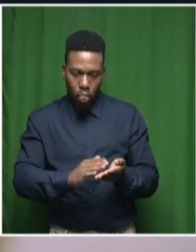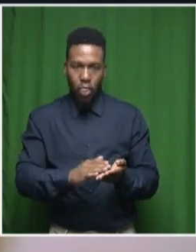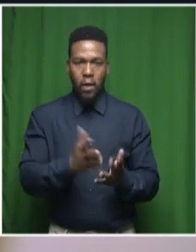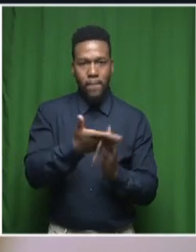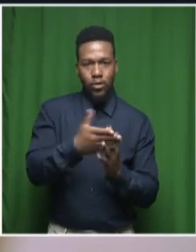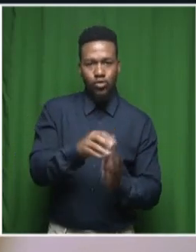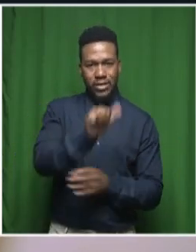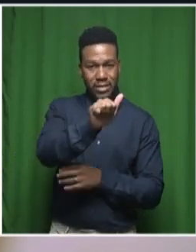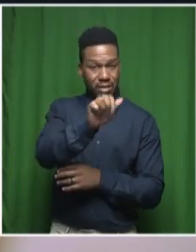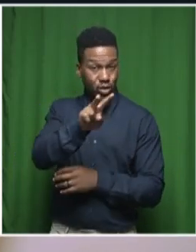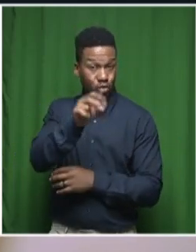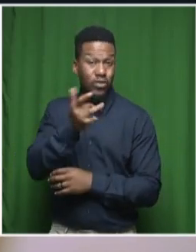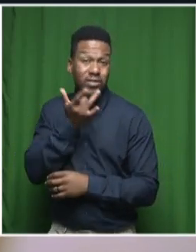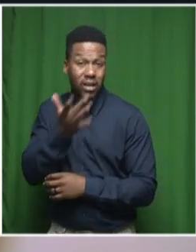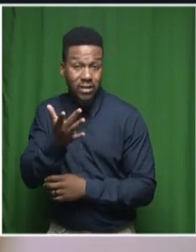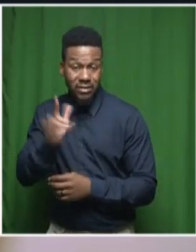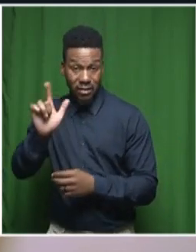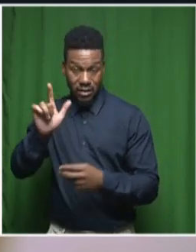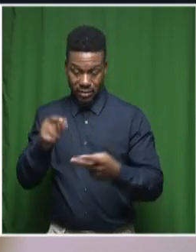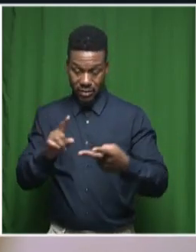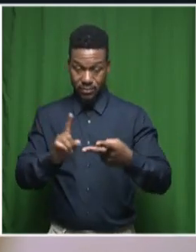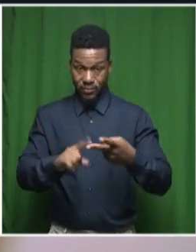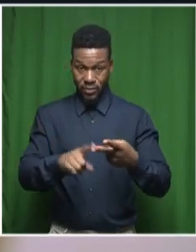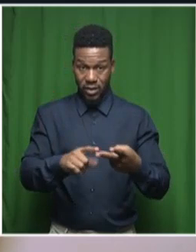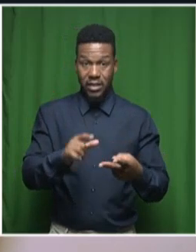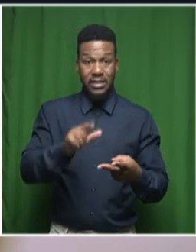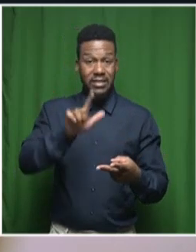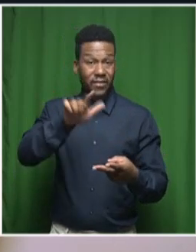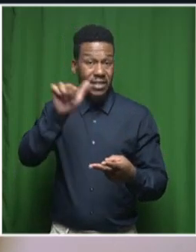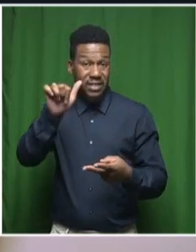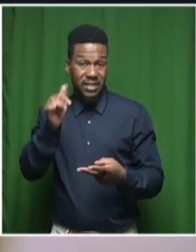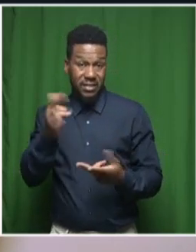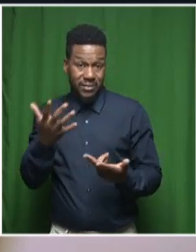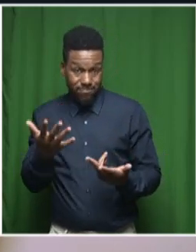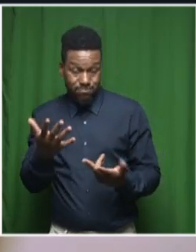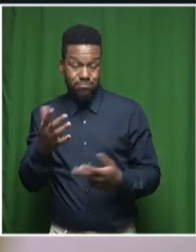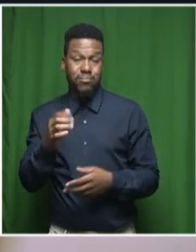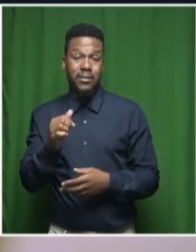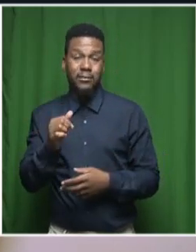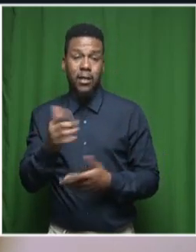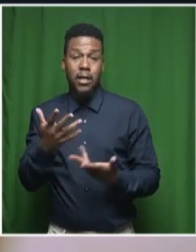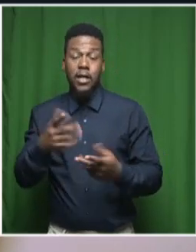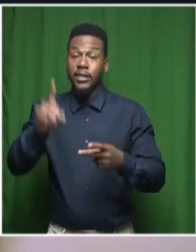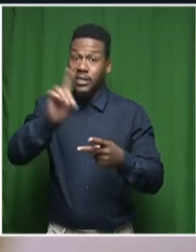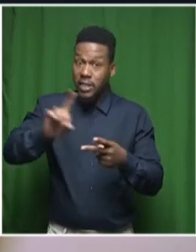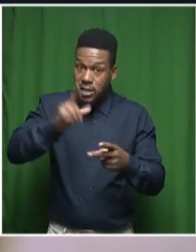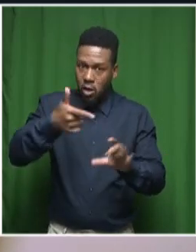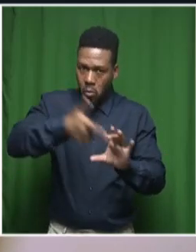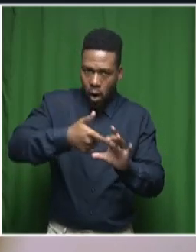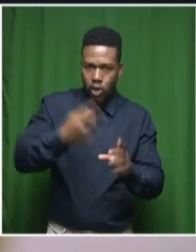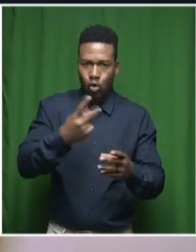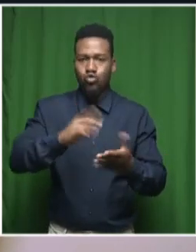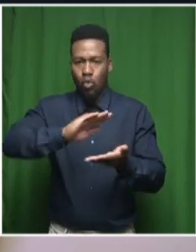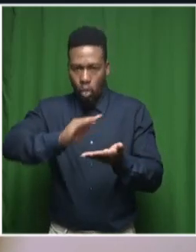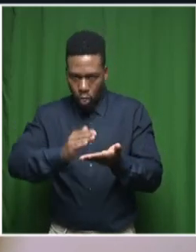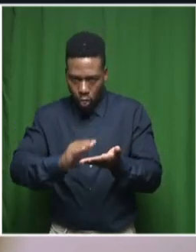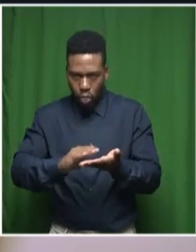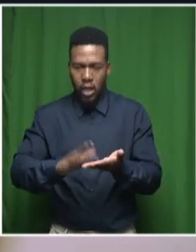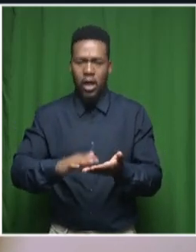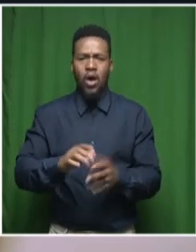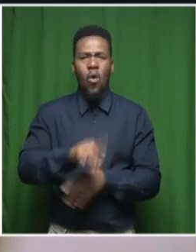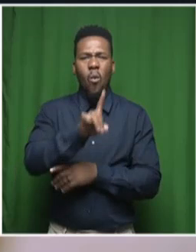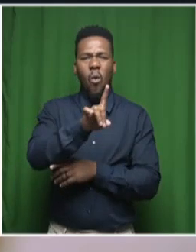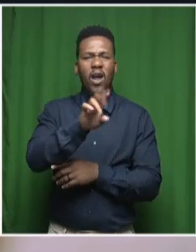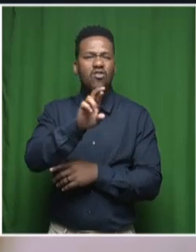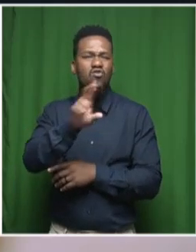62 cents per litre and 76 cents per litre, depending on the grade. Diesel prices have dropped substantially by